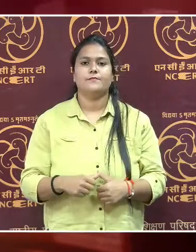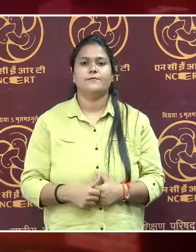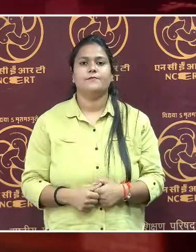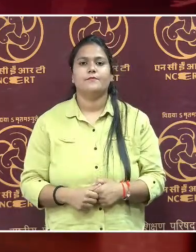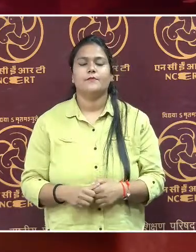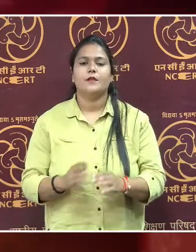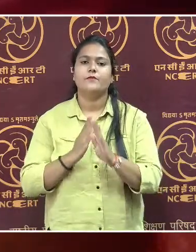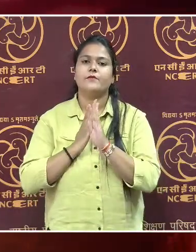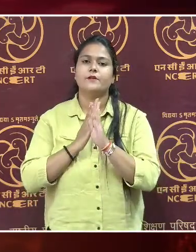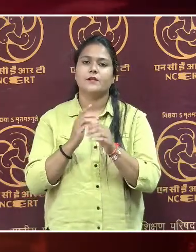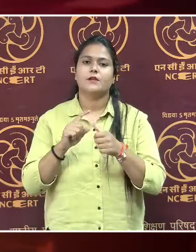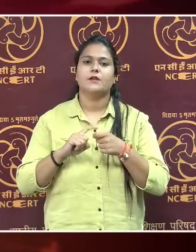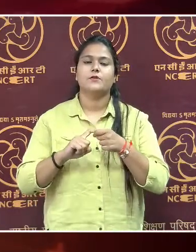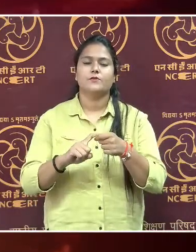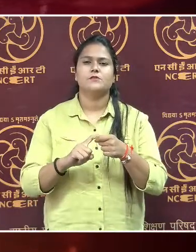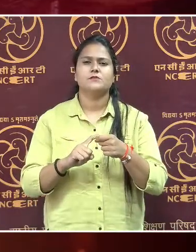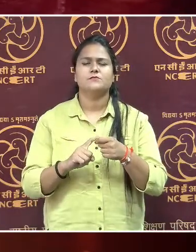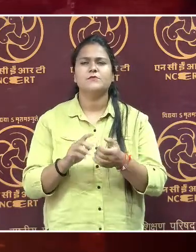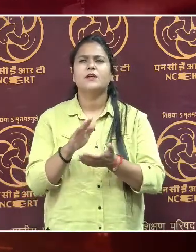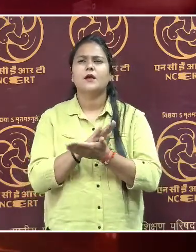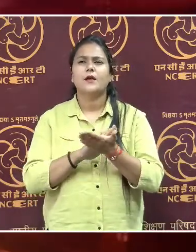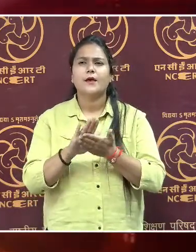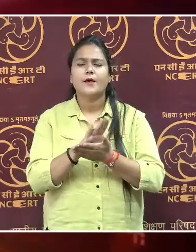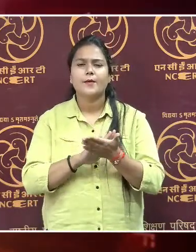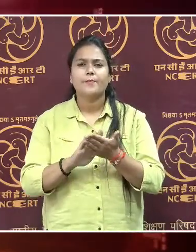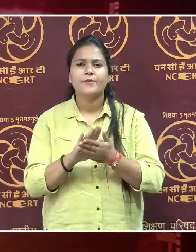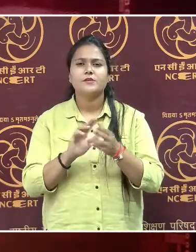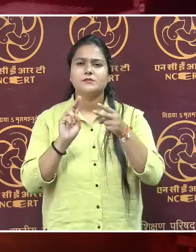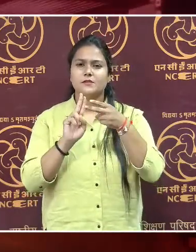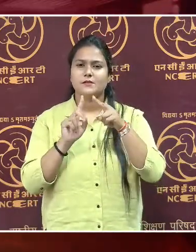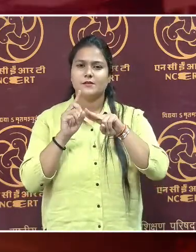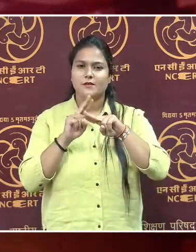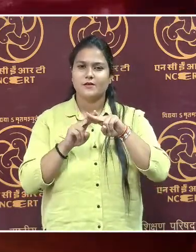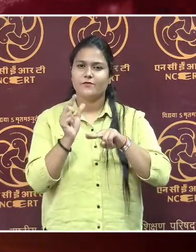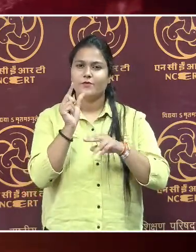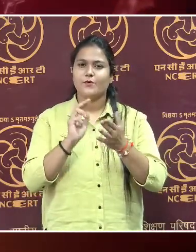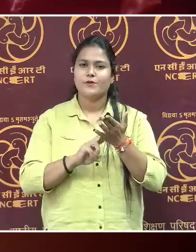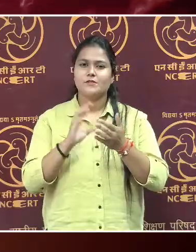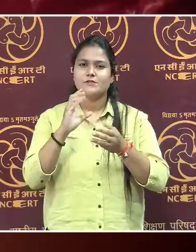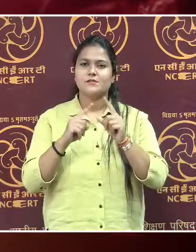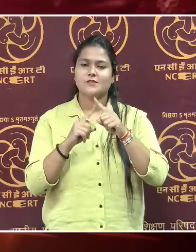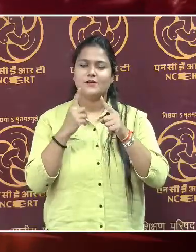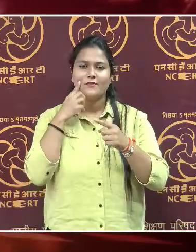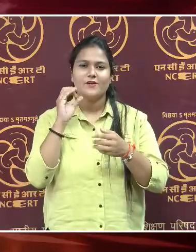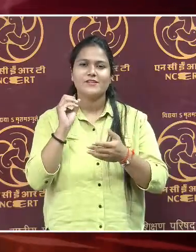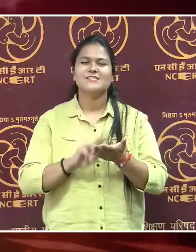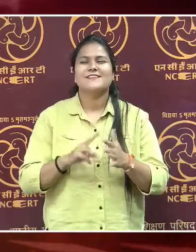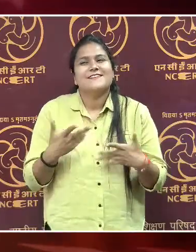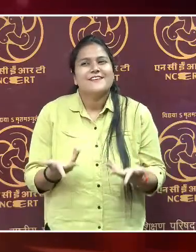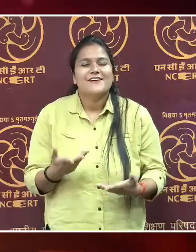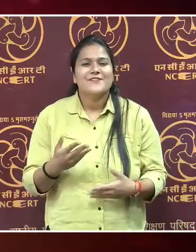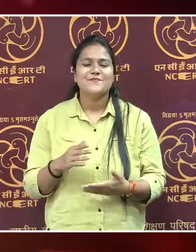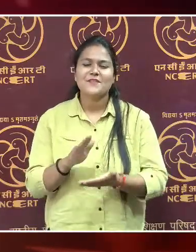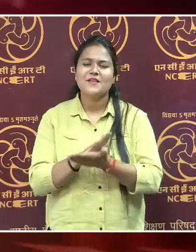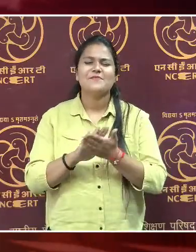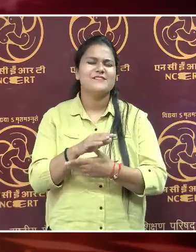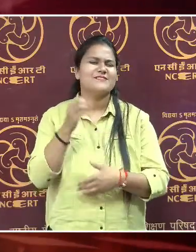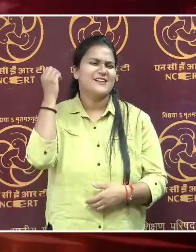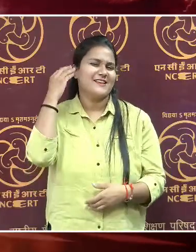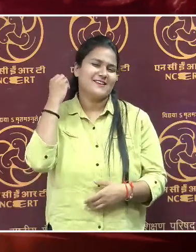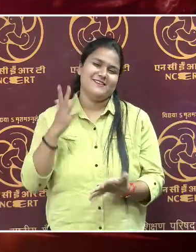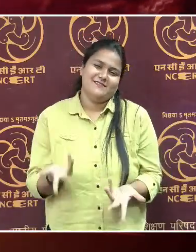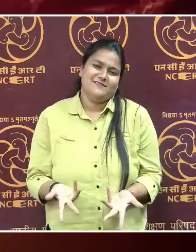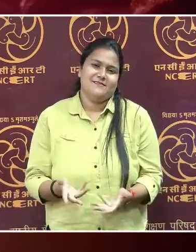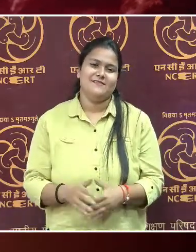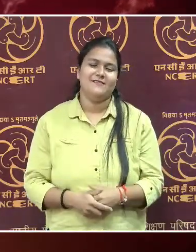say the basic function of ear is to help us hear. Yeah. Yes. Anything more? Anything